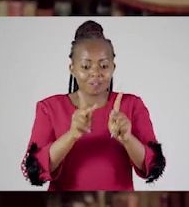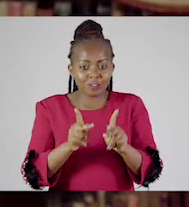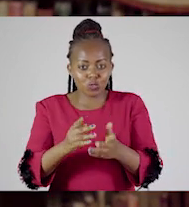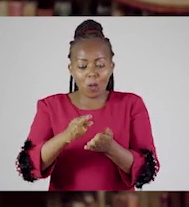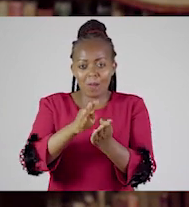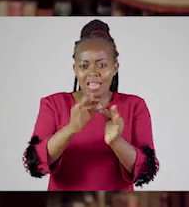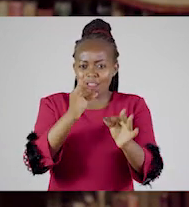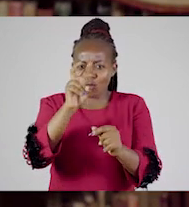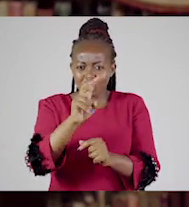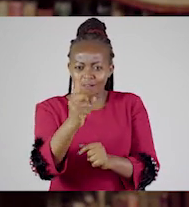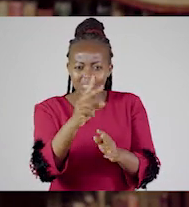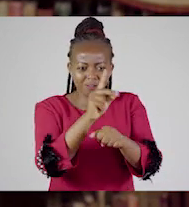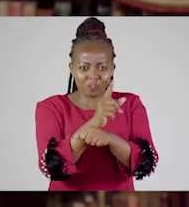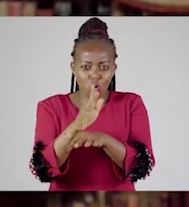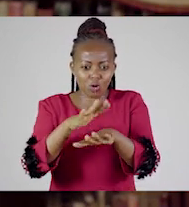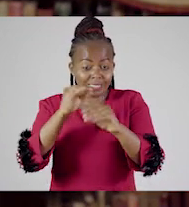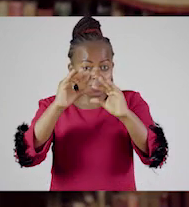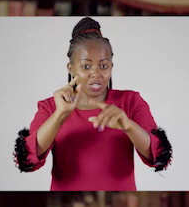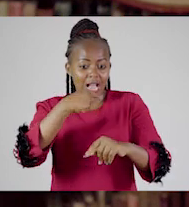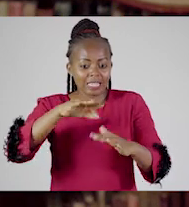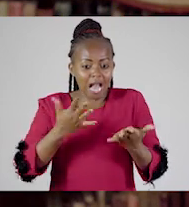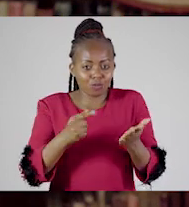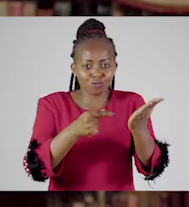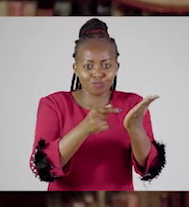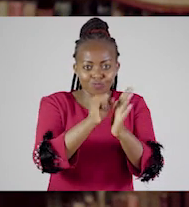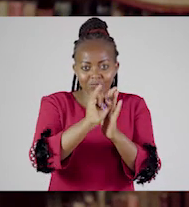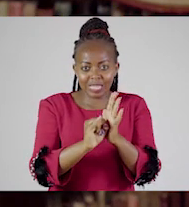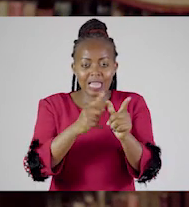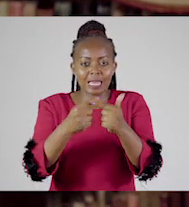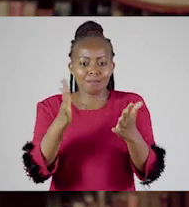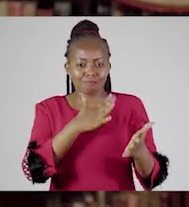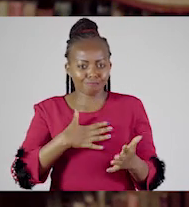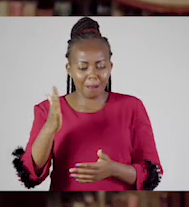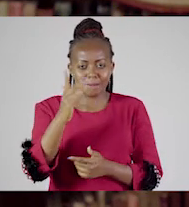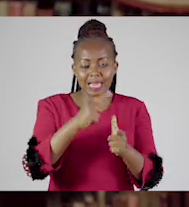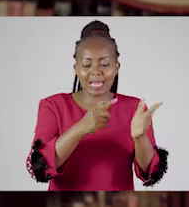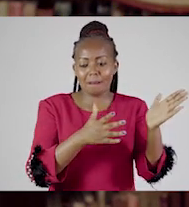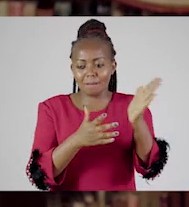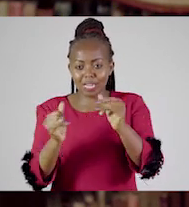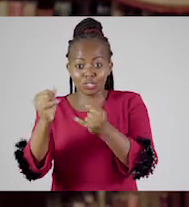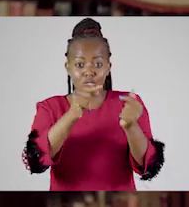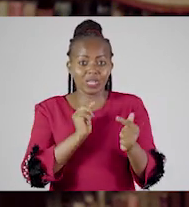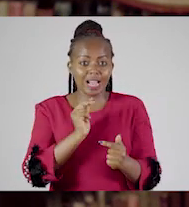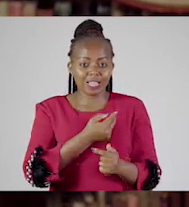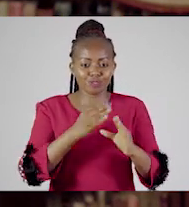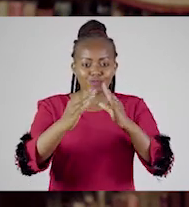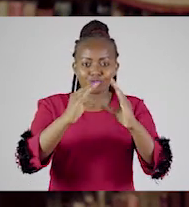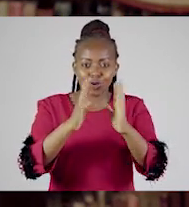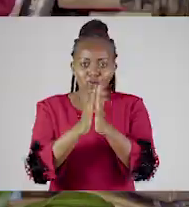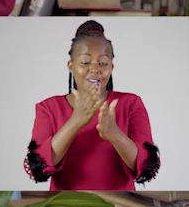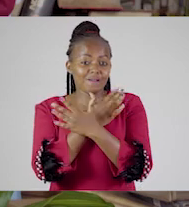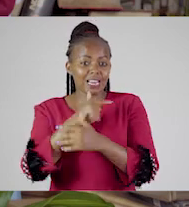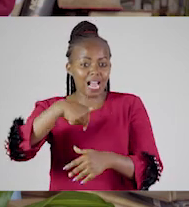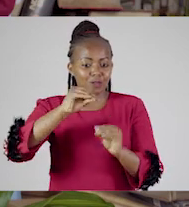haven't watched the first video that teaches us how to digitize our personal archives, please go back and do that, then come back and join us in conversation with our